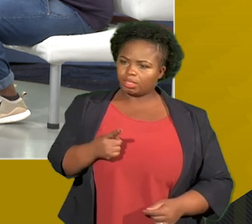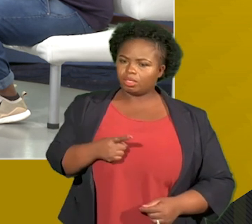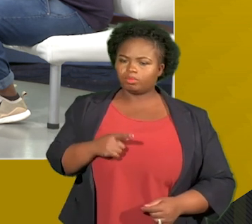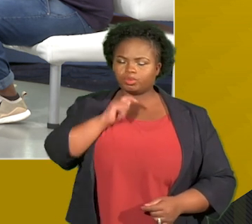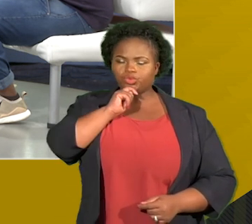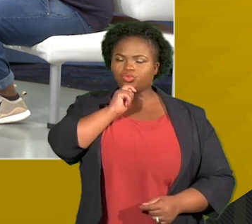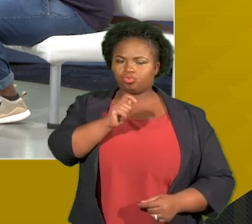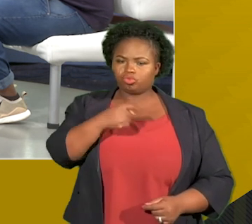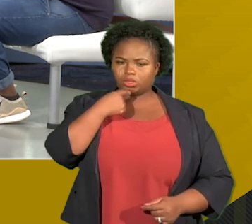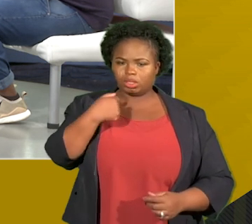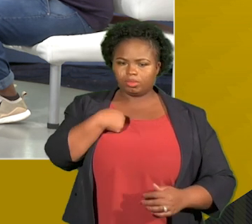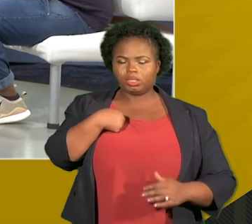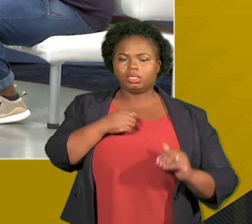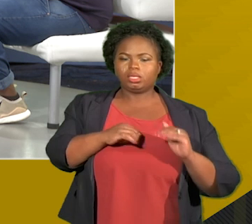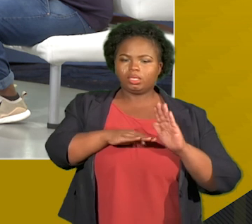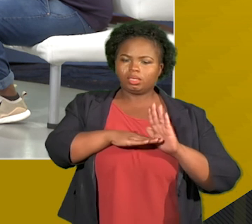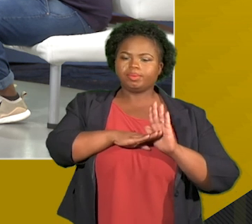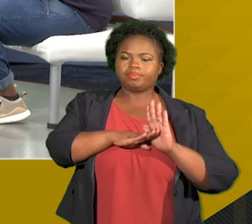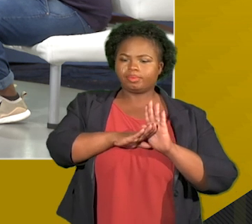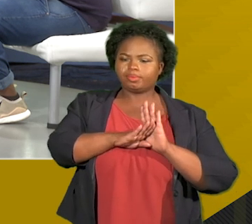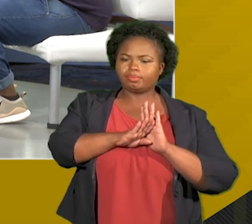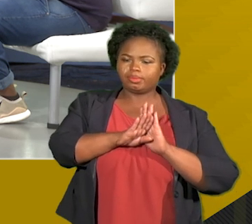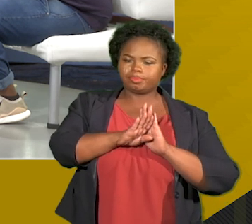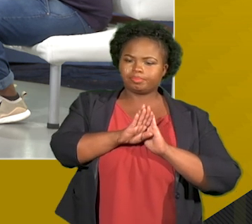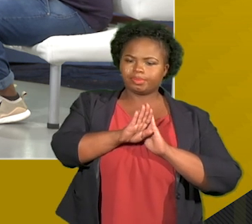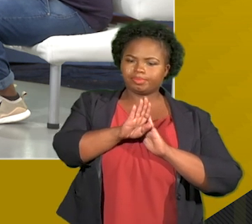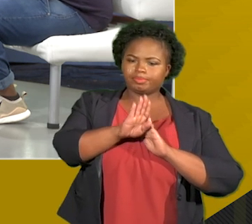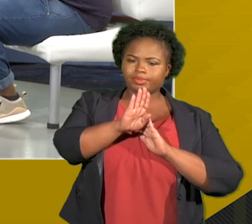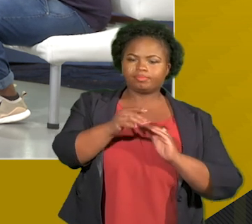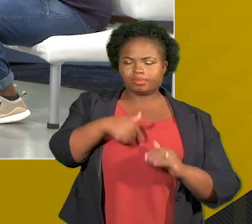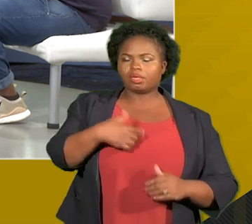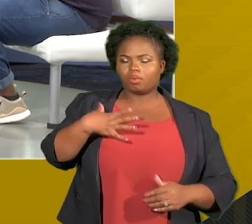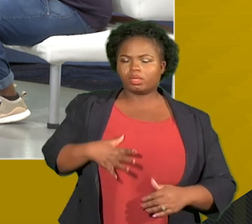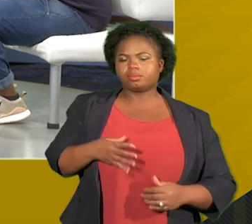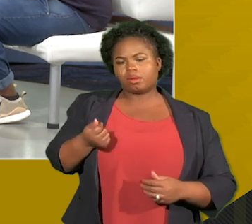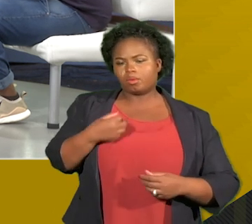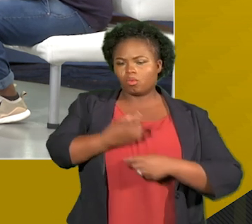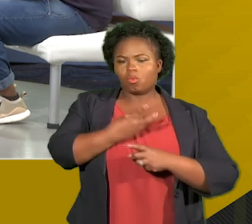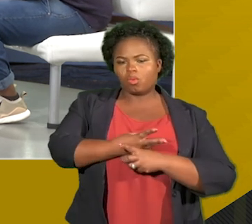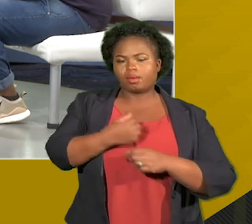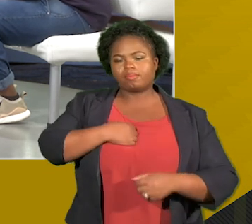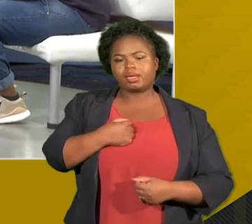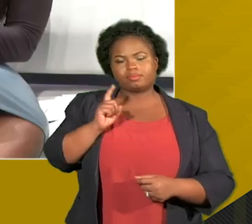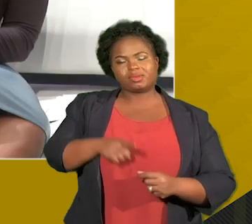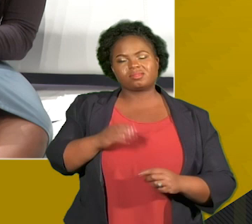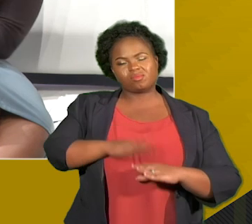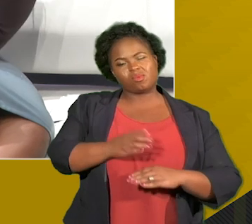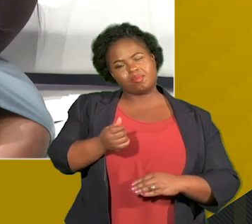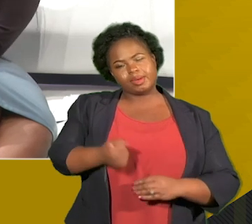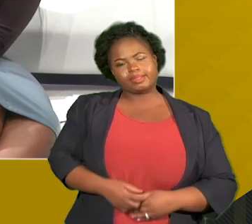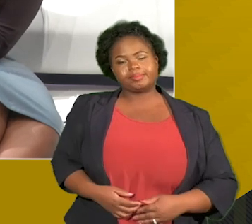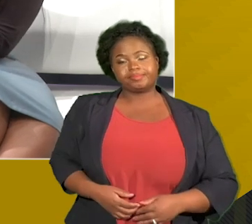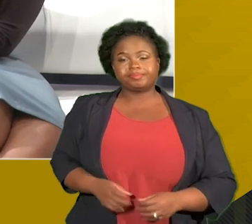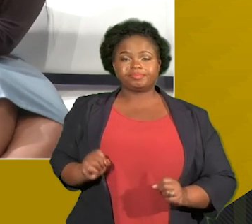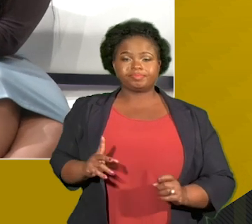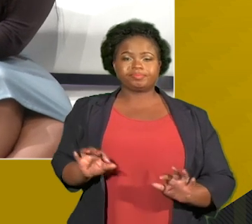in my career, and in the next year, in the next 2 years, I want my work to appreciate to a certain level. We'll carry on with the conversation. We just need to quickly go